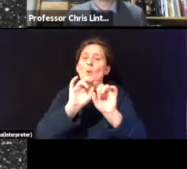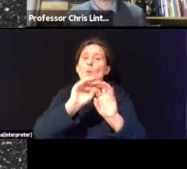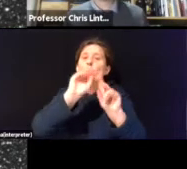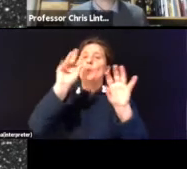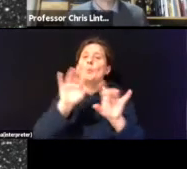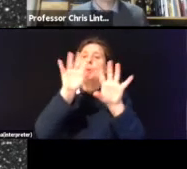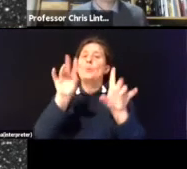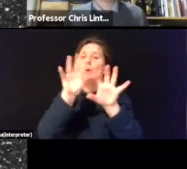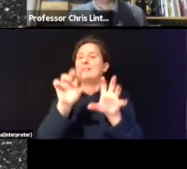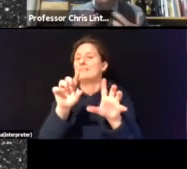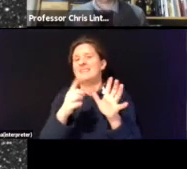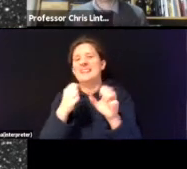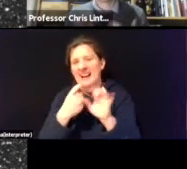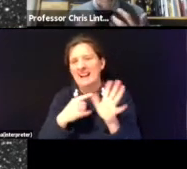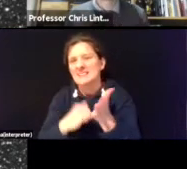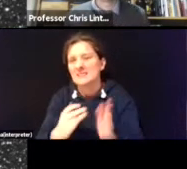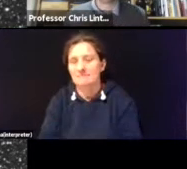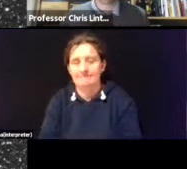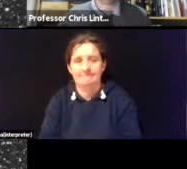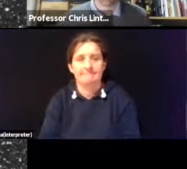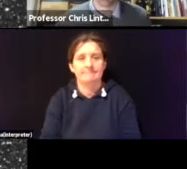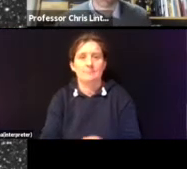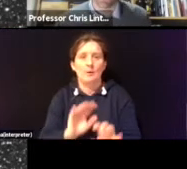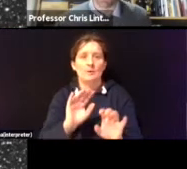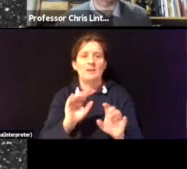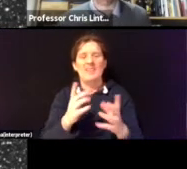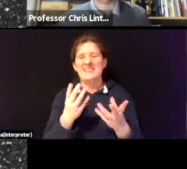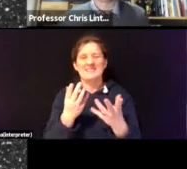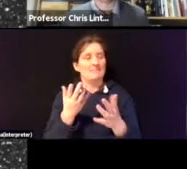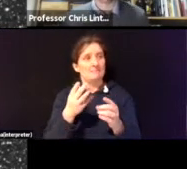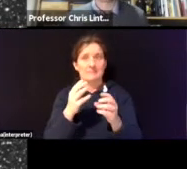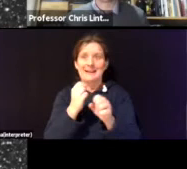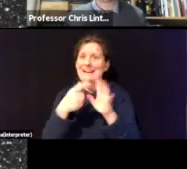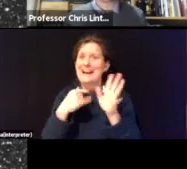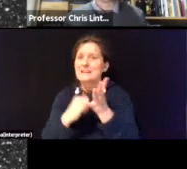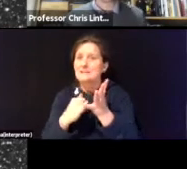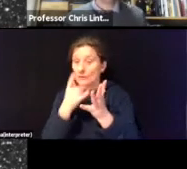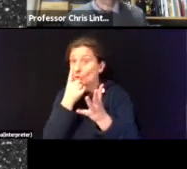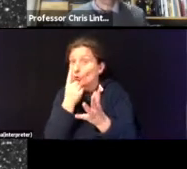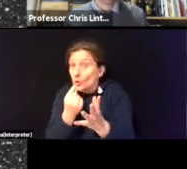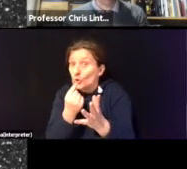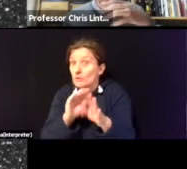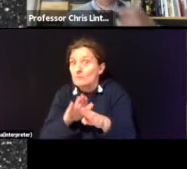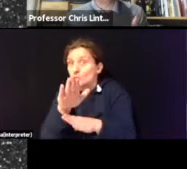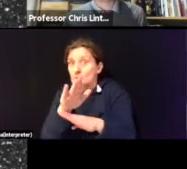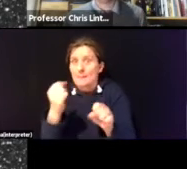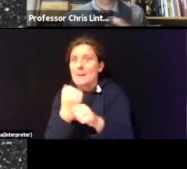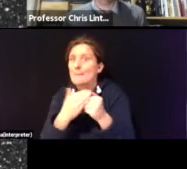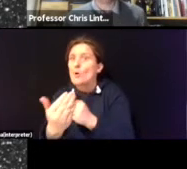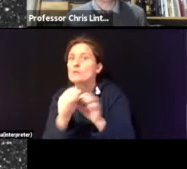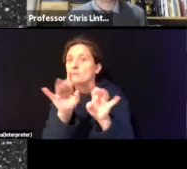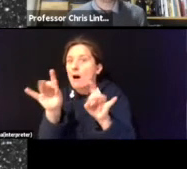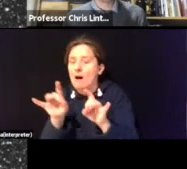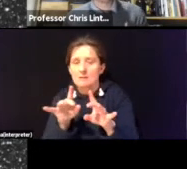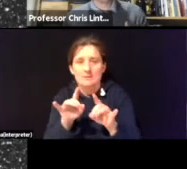wispy bits, and that gas is the raw material from which other stars can be made. And if you look at it a bit closer